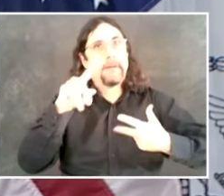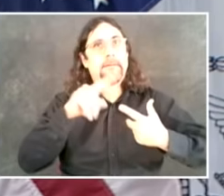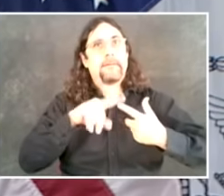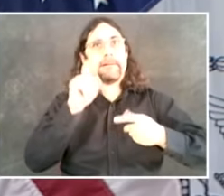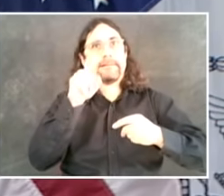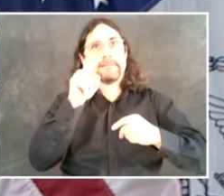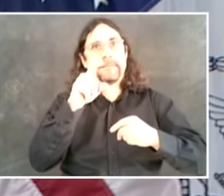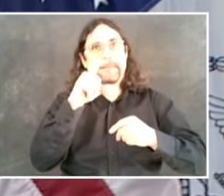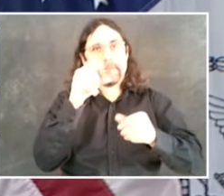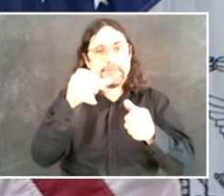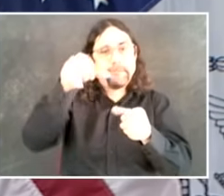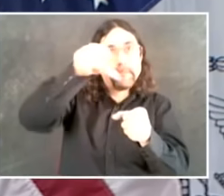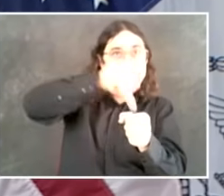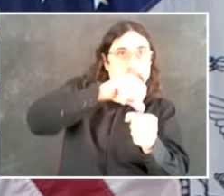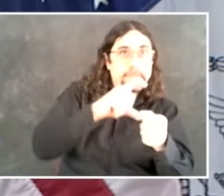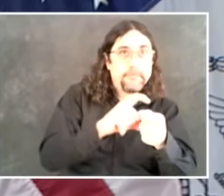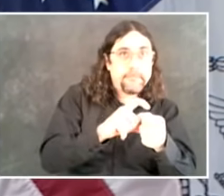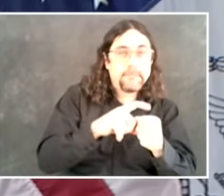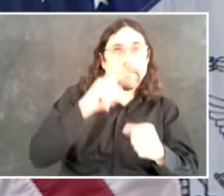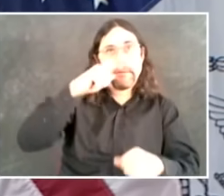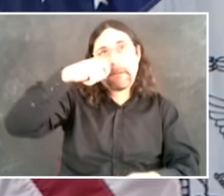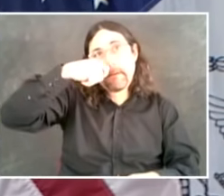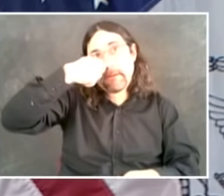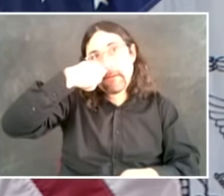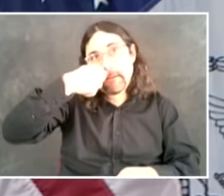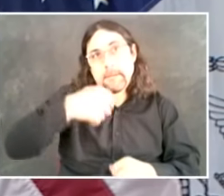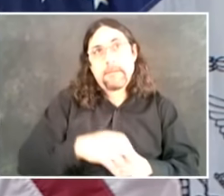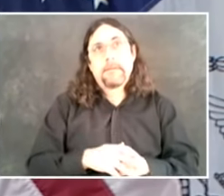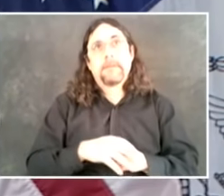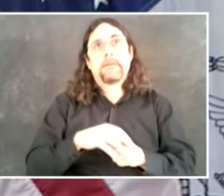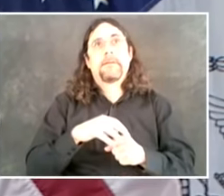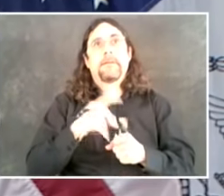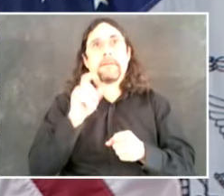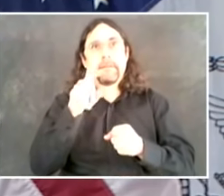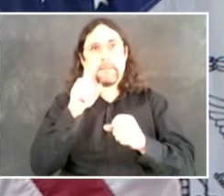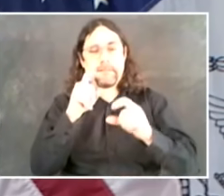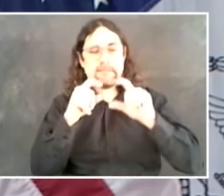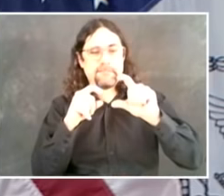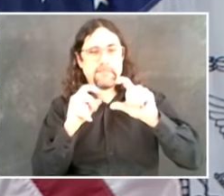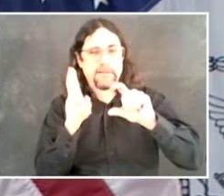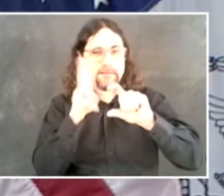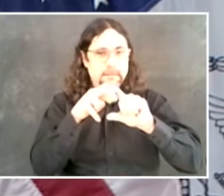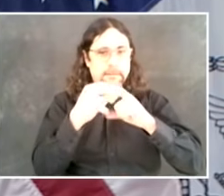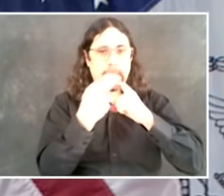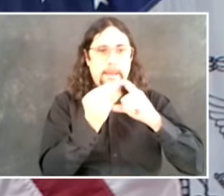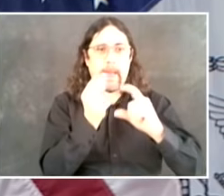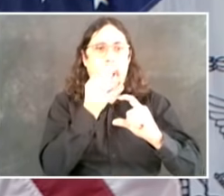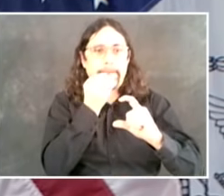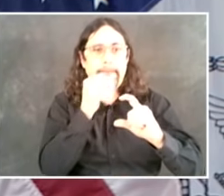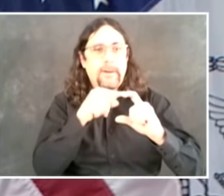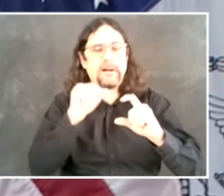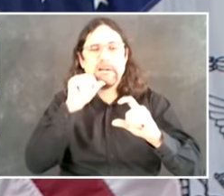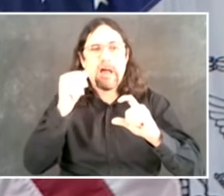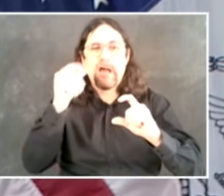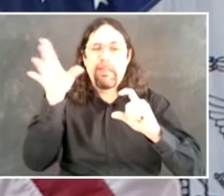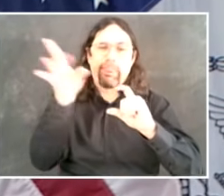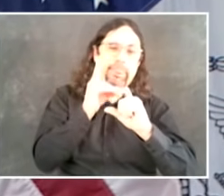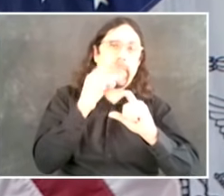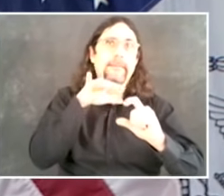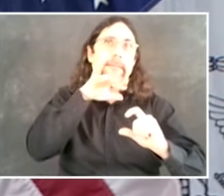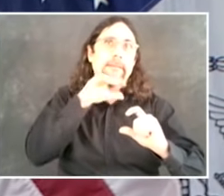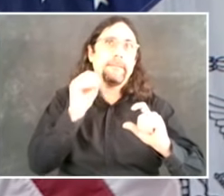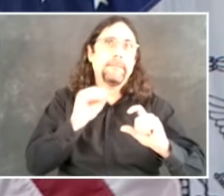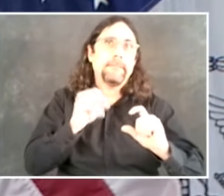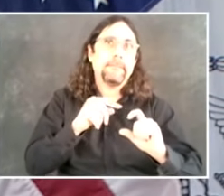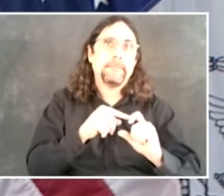the sample from any contamination, so what the lab gets will be accurate. Well, the good news is these